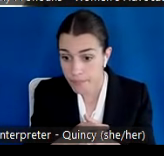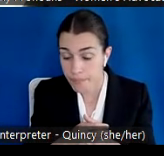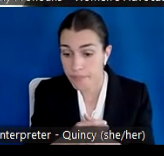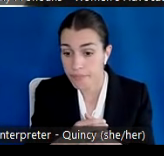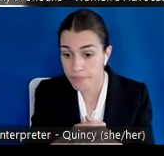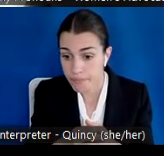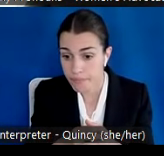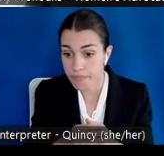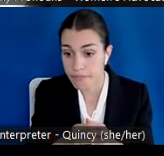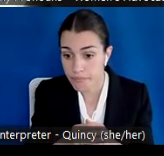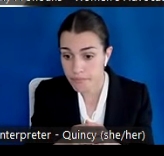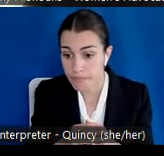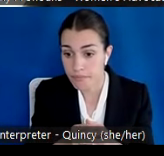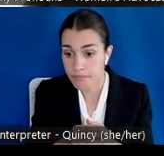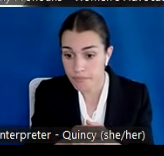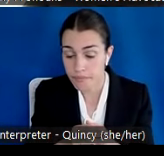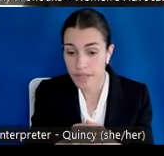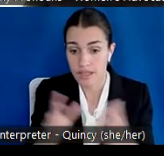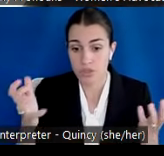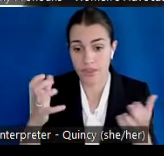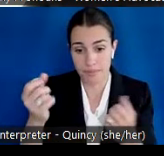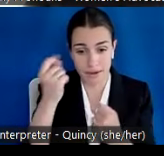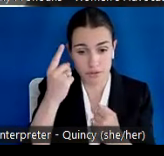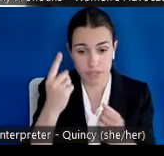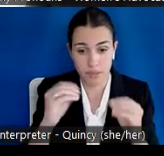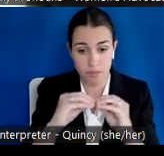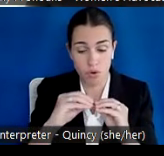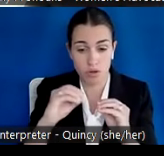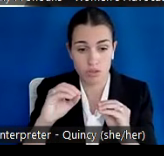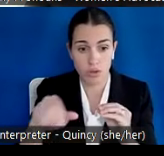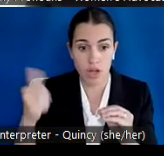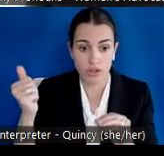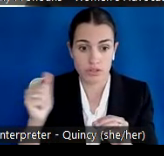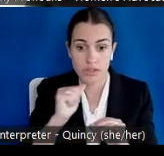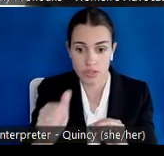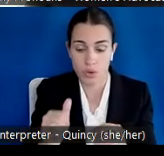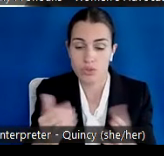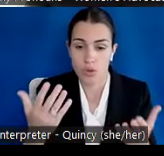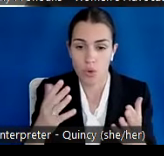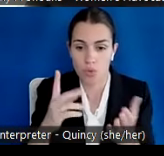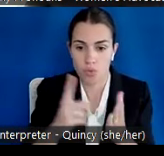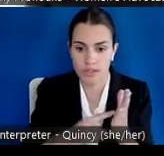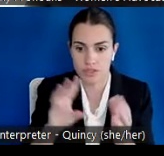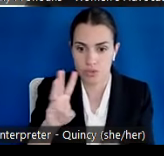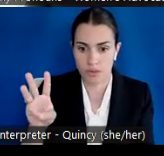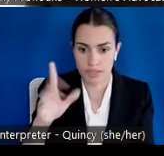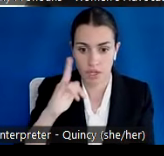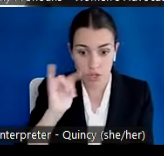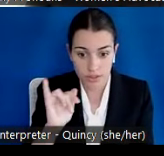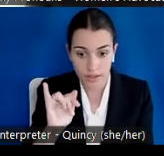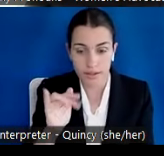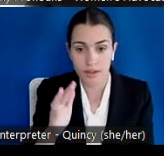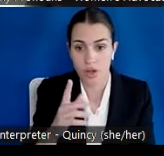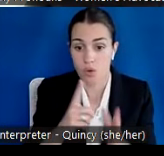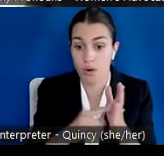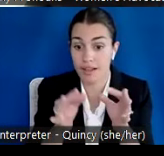be a safer place for me, or they might understand me a little bit more than others who don't. So what does your website look like? What language do